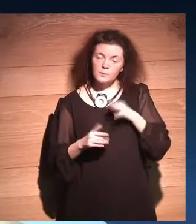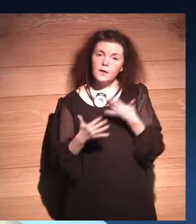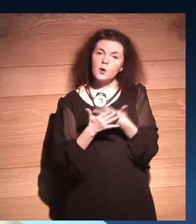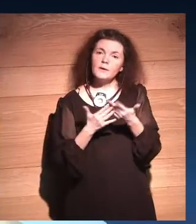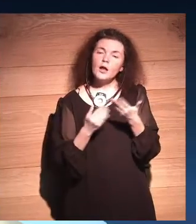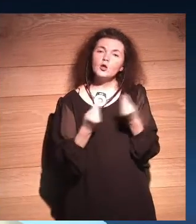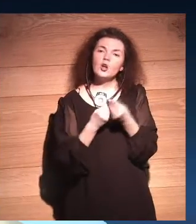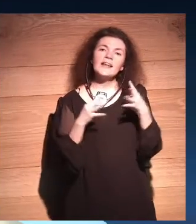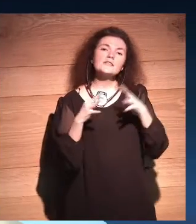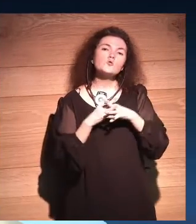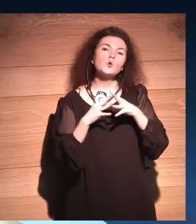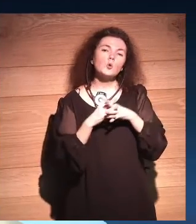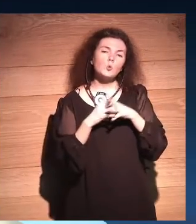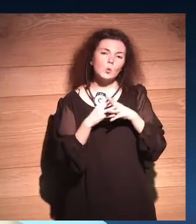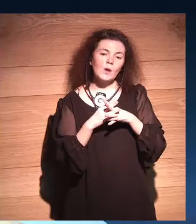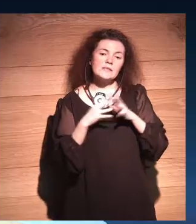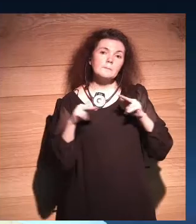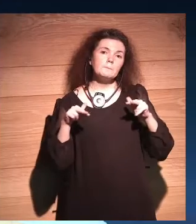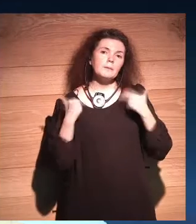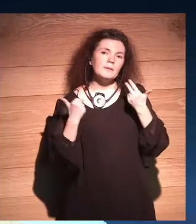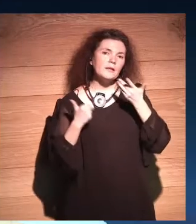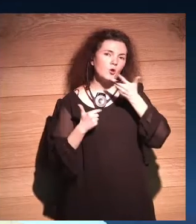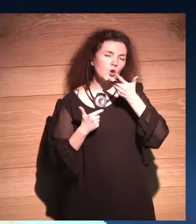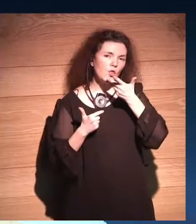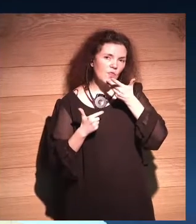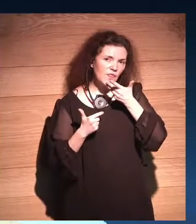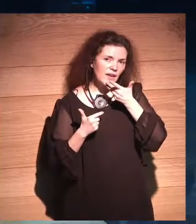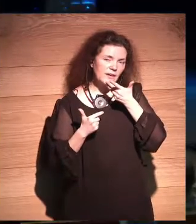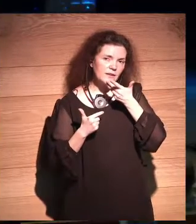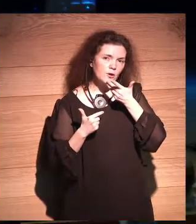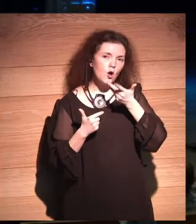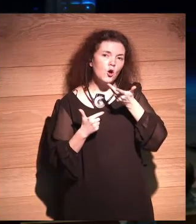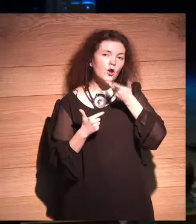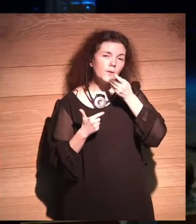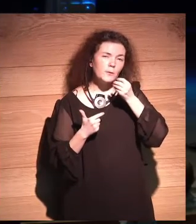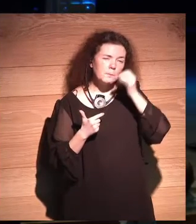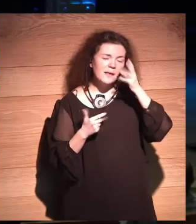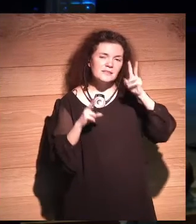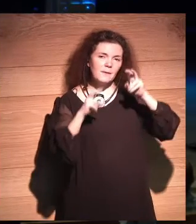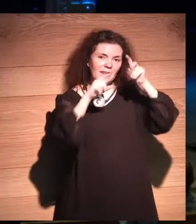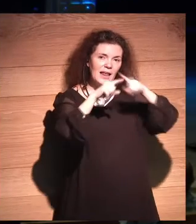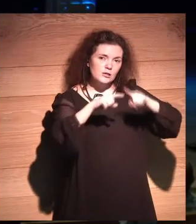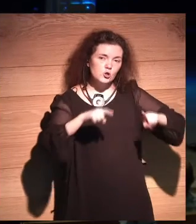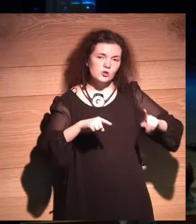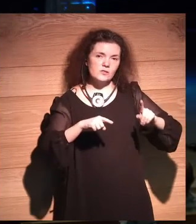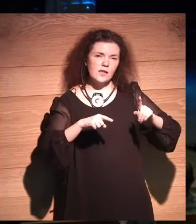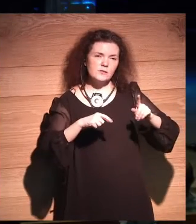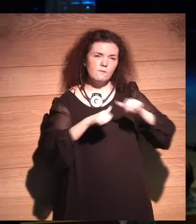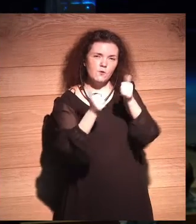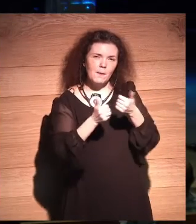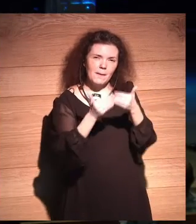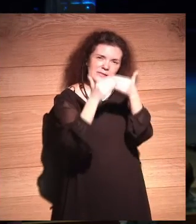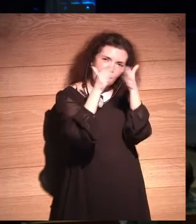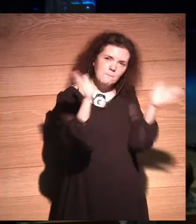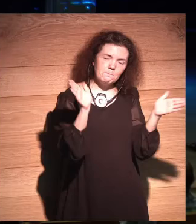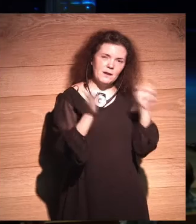that know-how and expertise more broadly. Sure, but at the same time, I mean, his question was